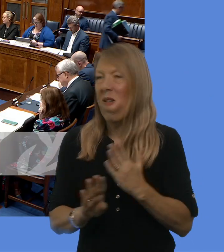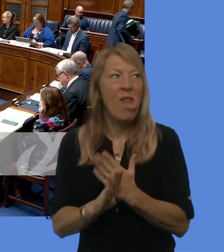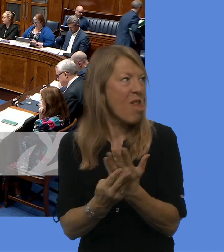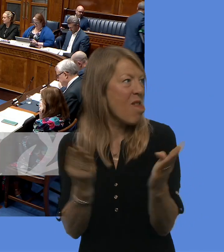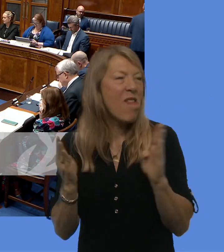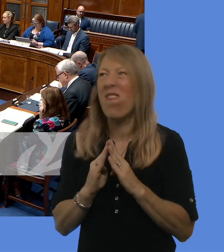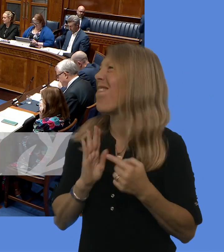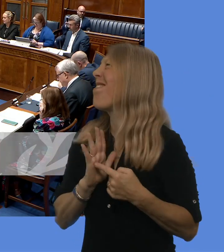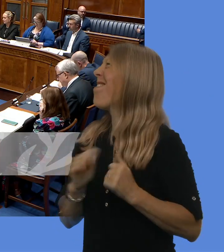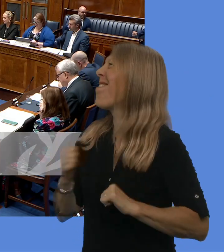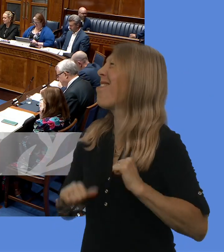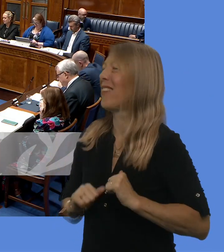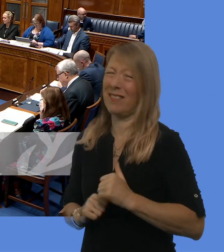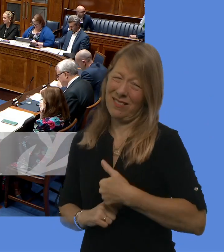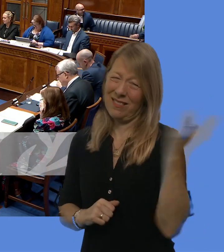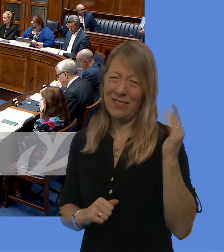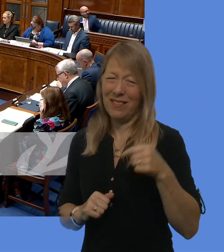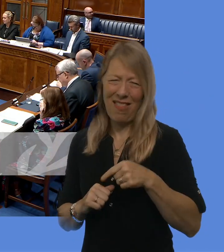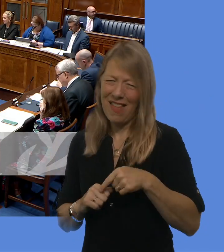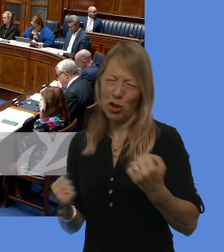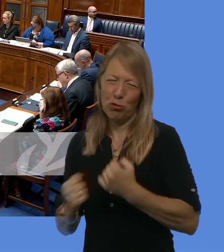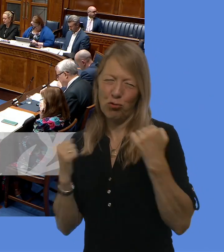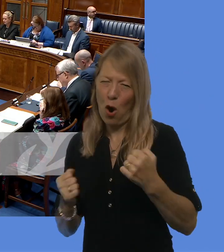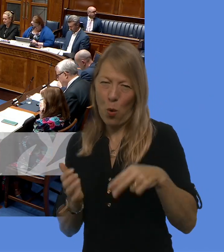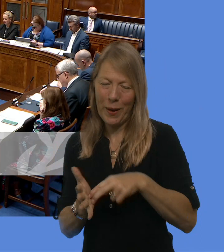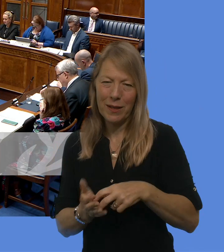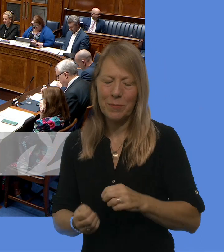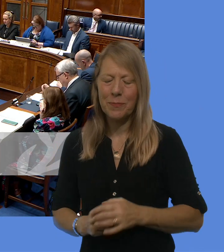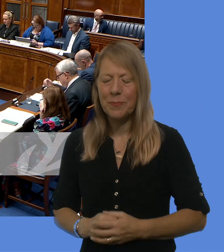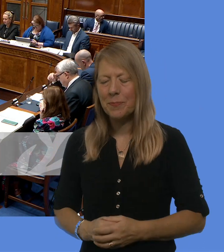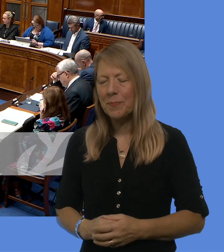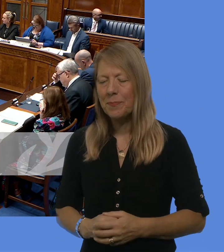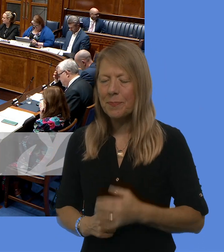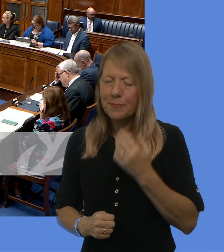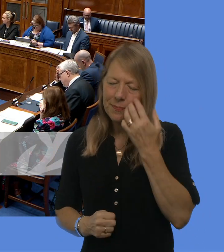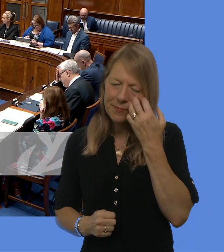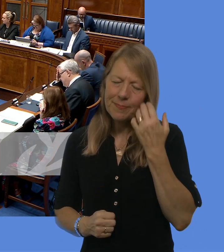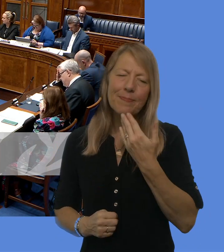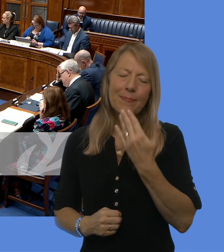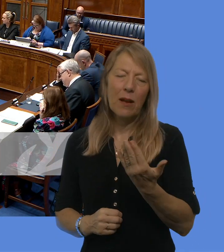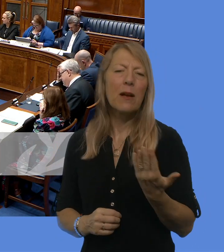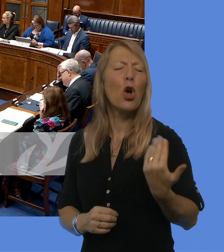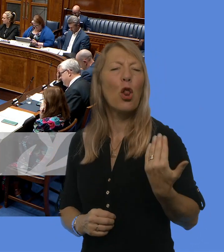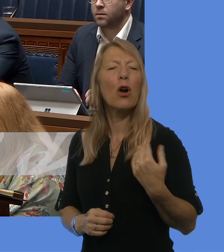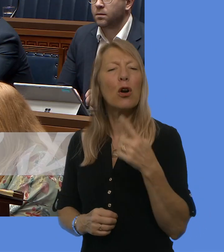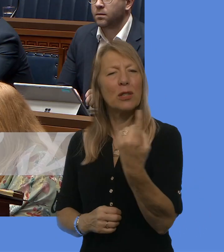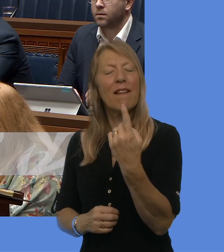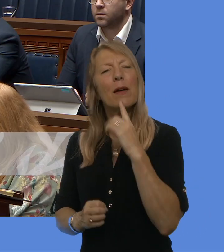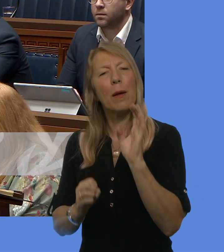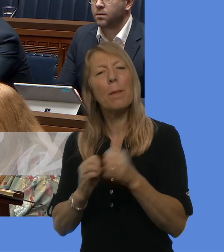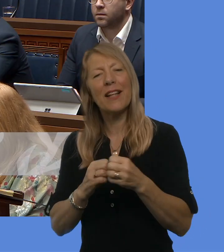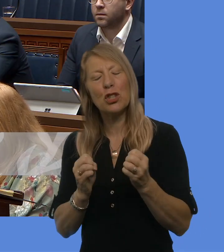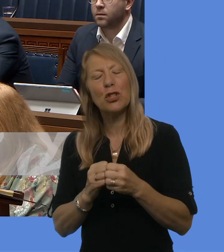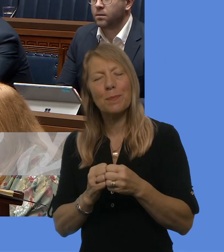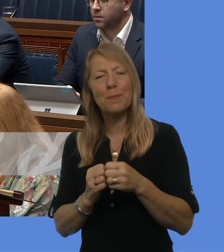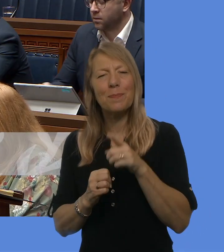Blair. Thank you, Mr. Speaker. Mr. Speaker, the Gillen Review was mentioned in an earlier reply, and given the wide-ranging but very